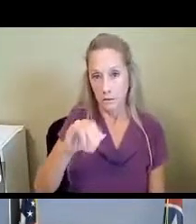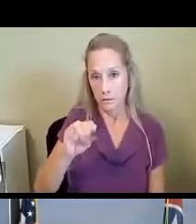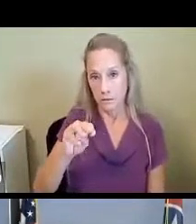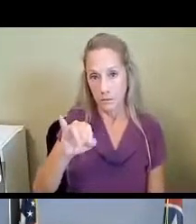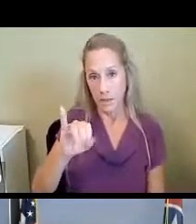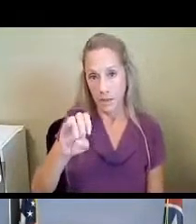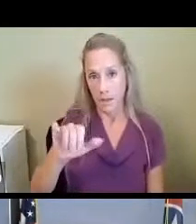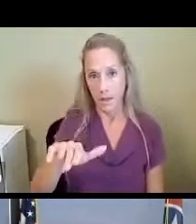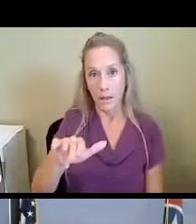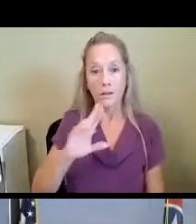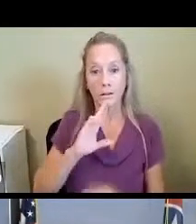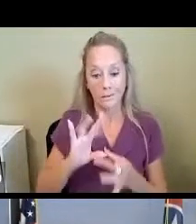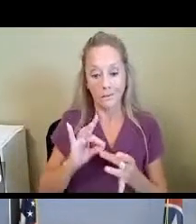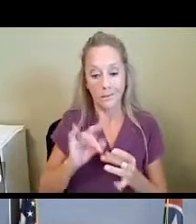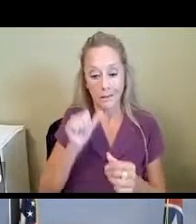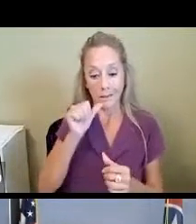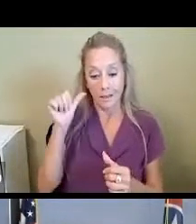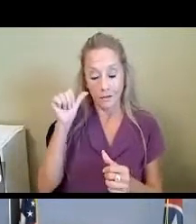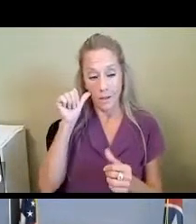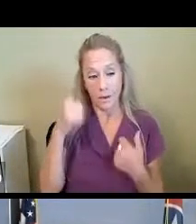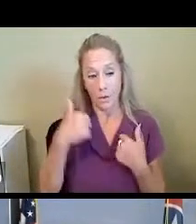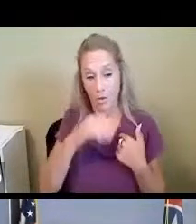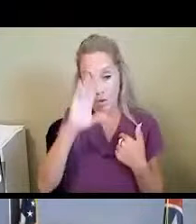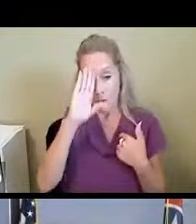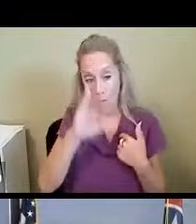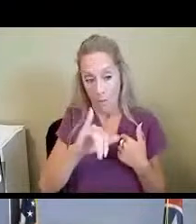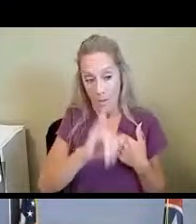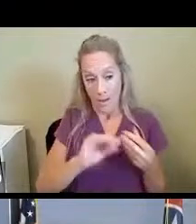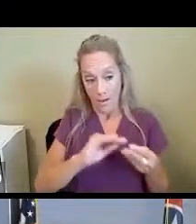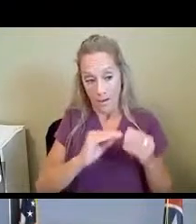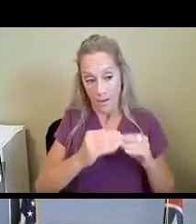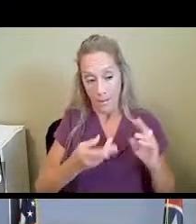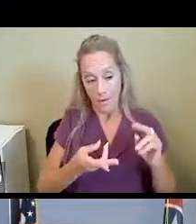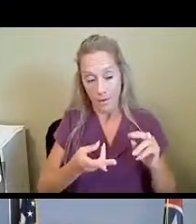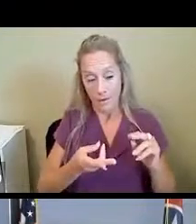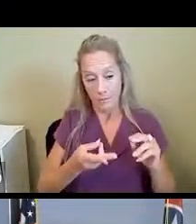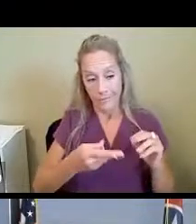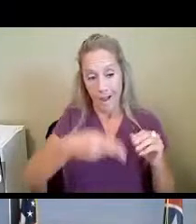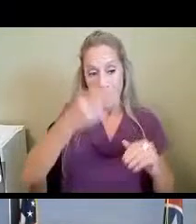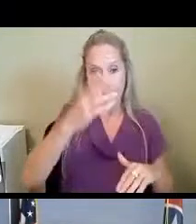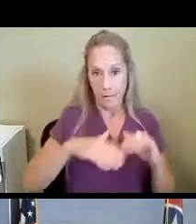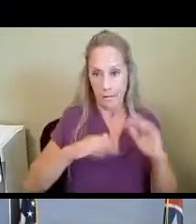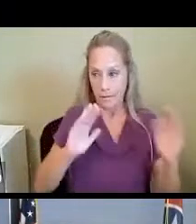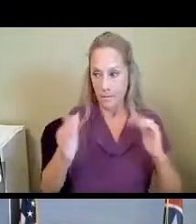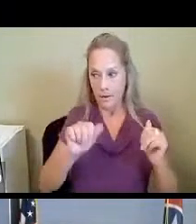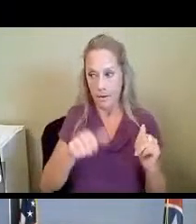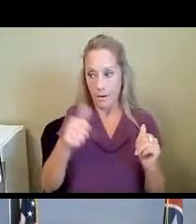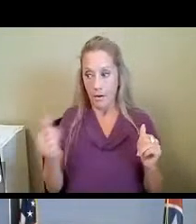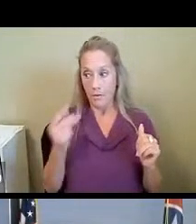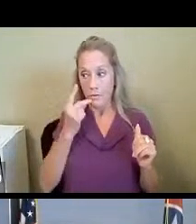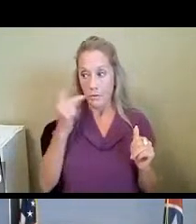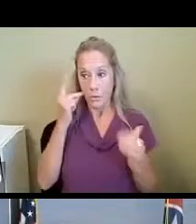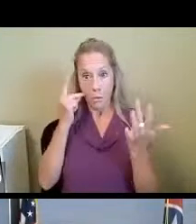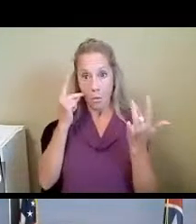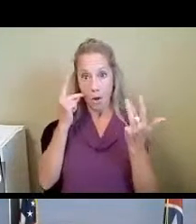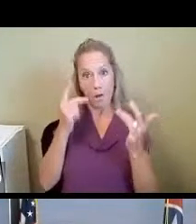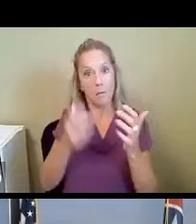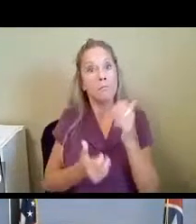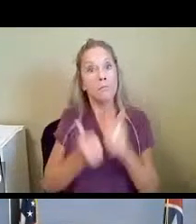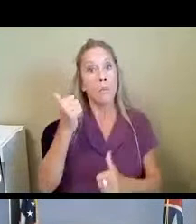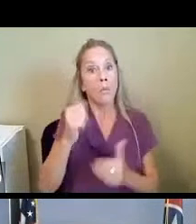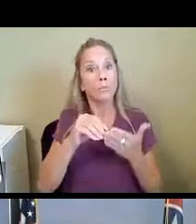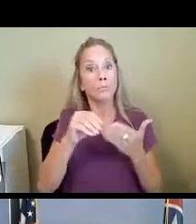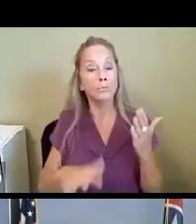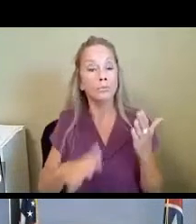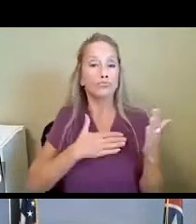is higher than other dorms because that we had the most students voluntarily come to the health center for